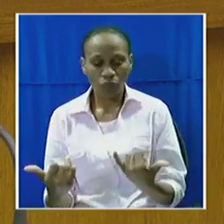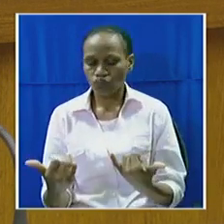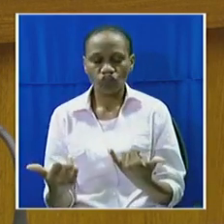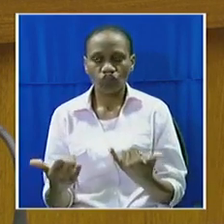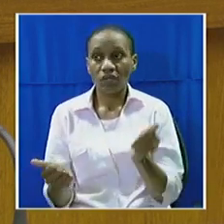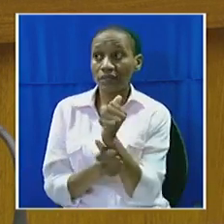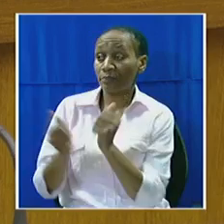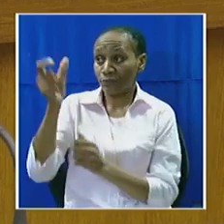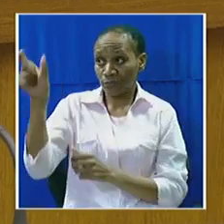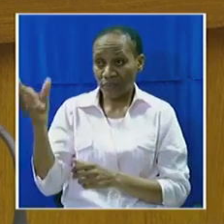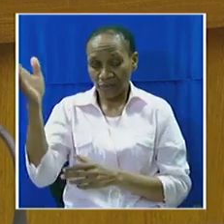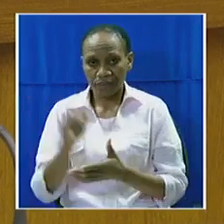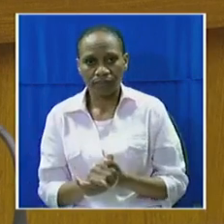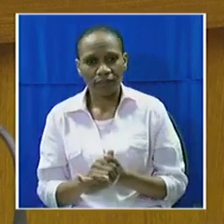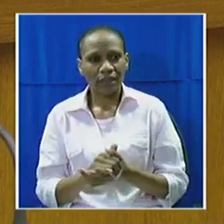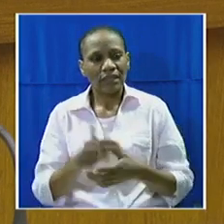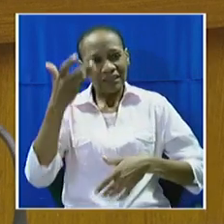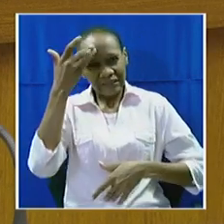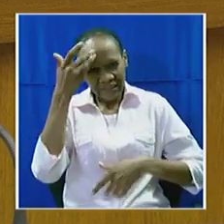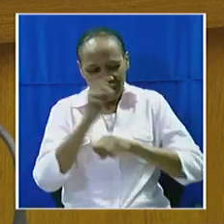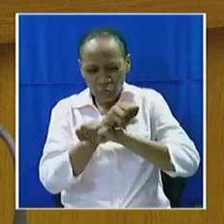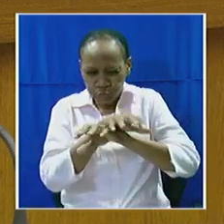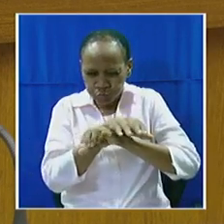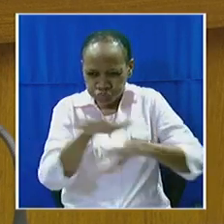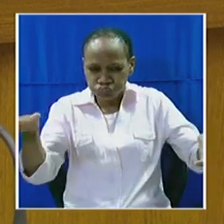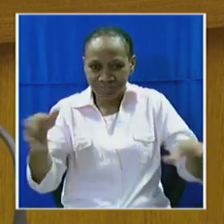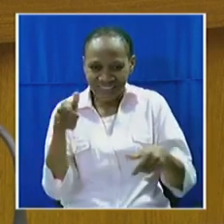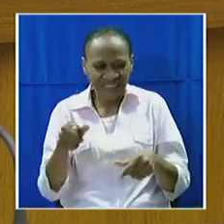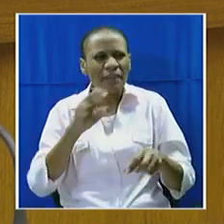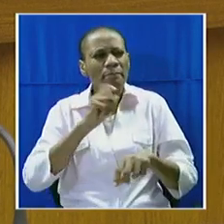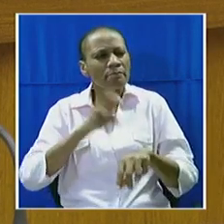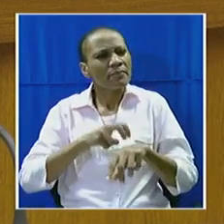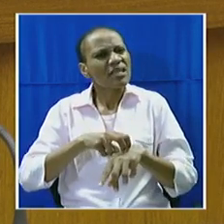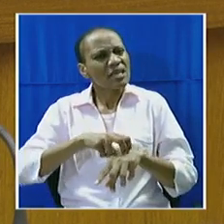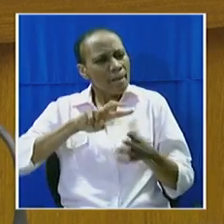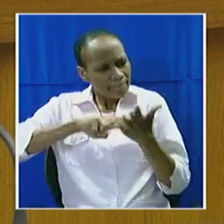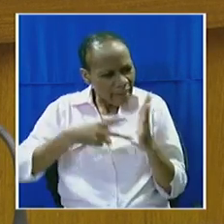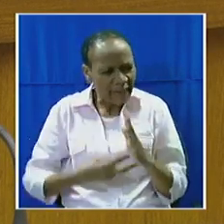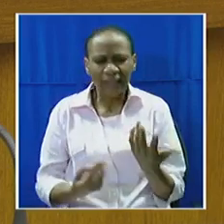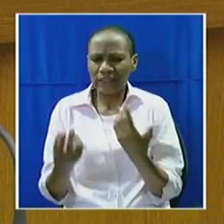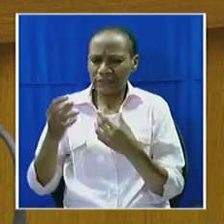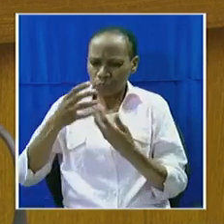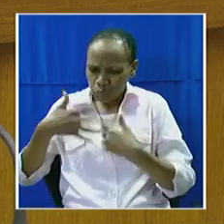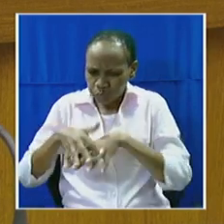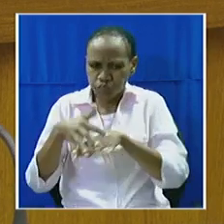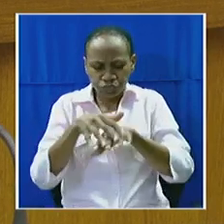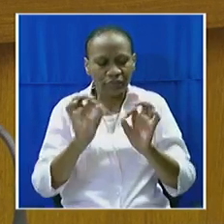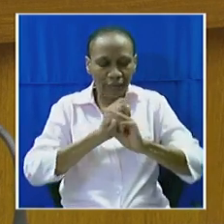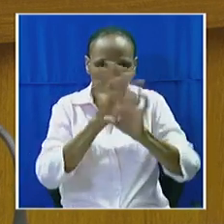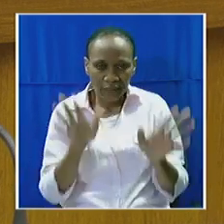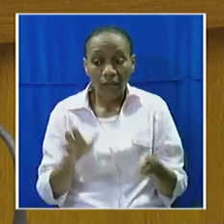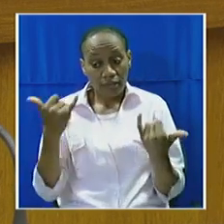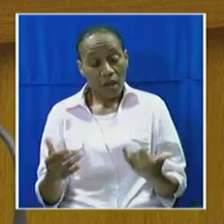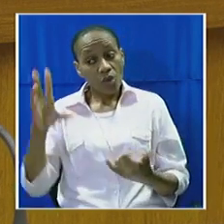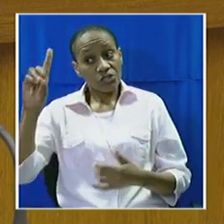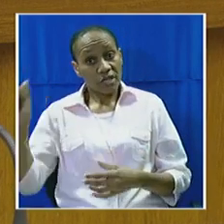Speaker, an epidemic of this magnitude requires planning and precise execution. That is why the DA is calling